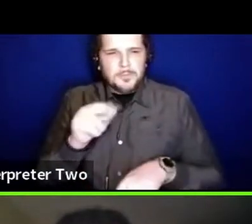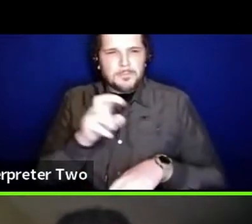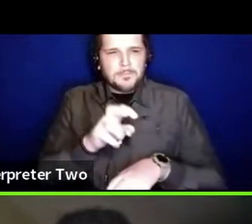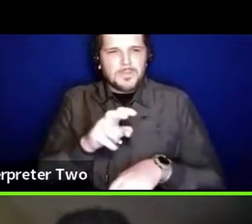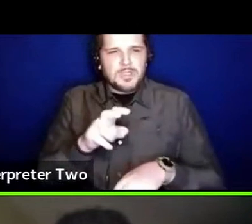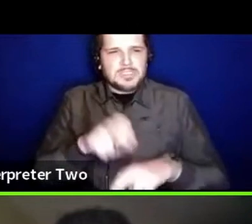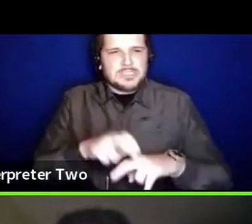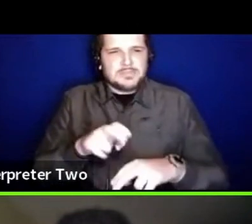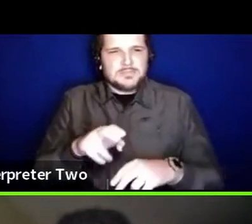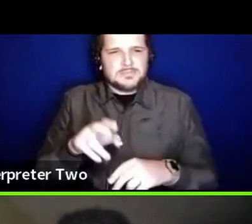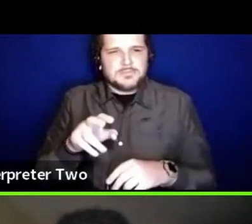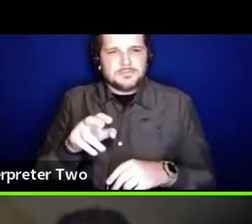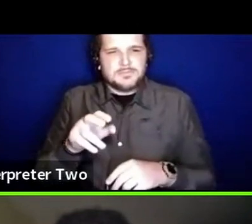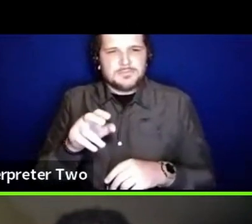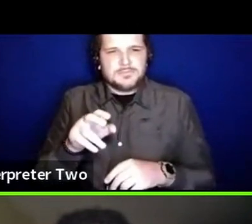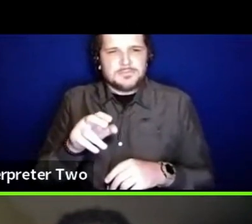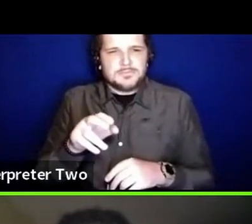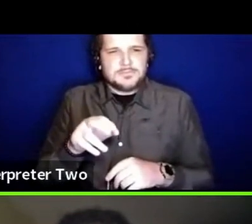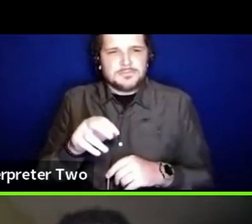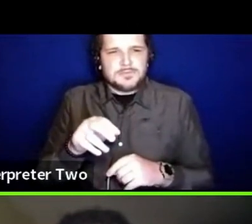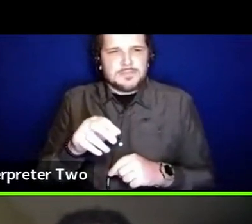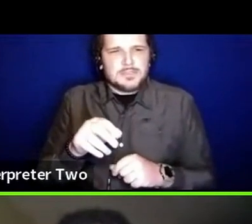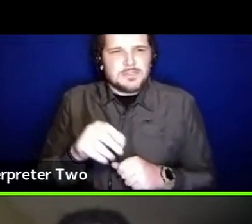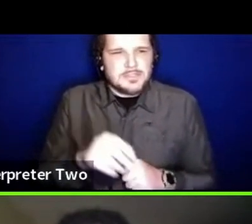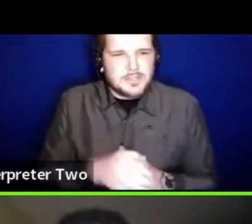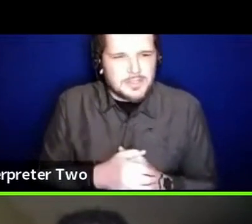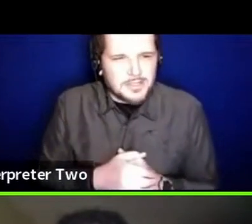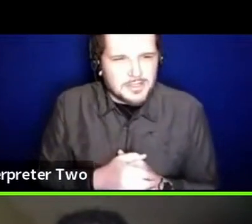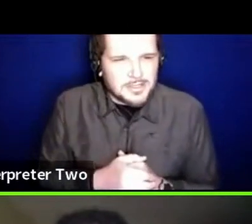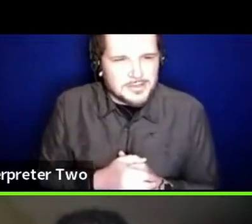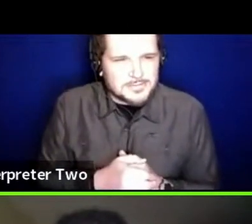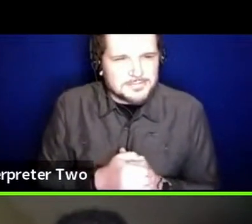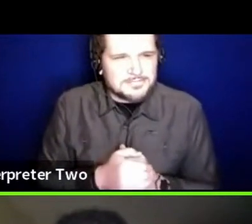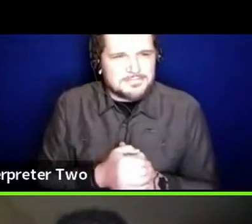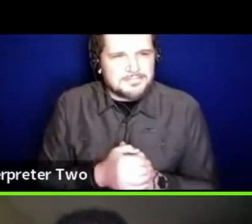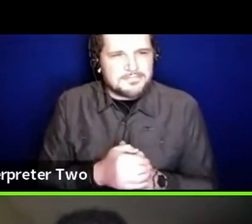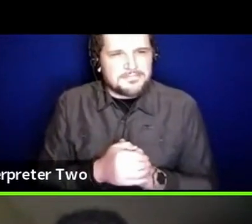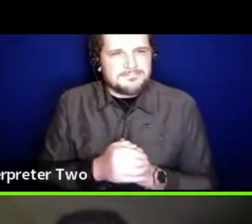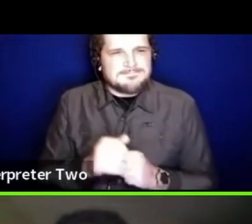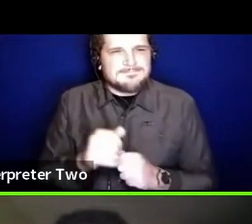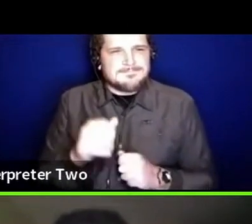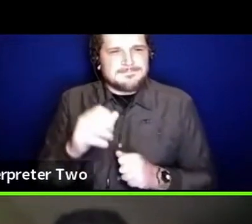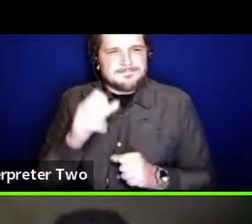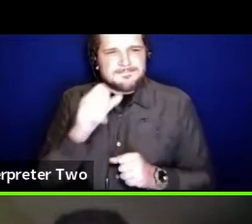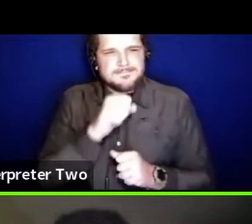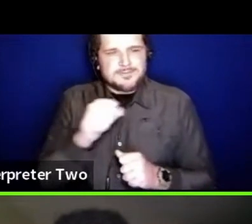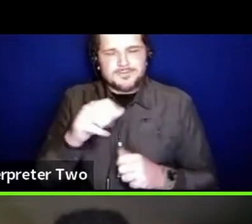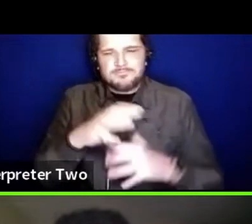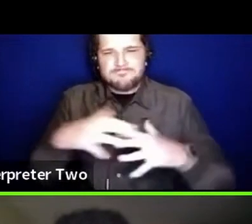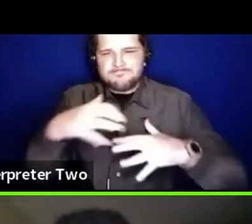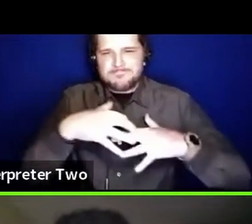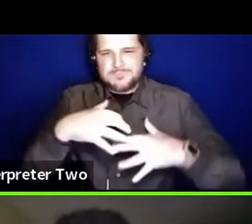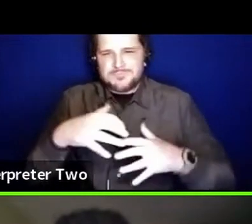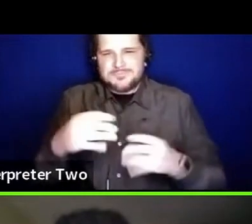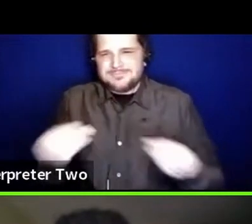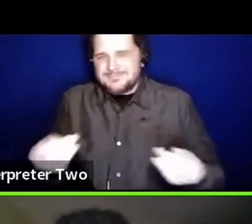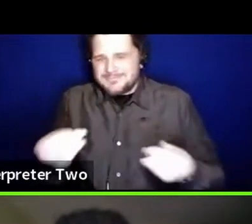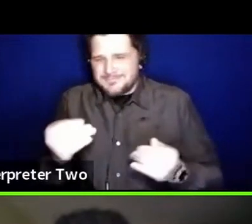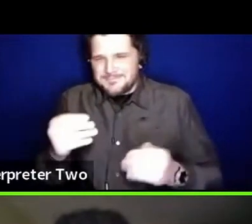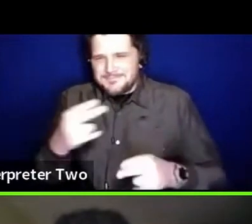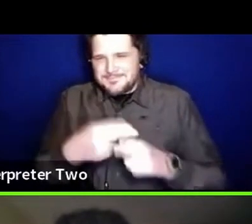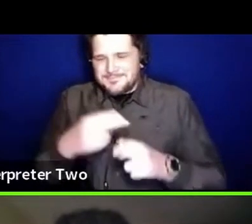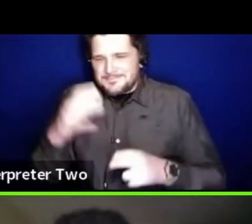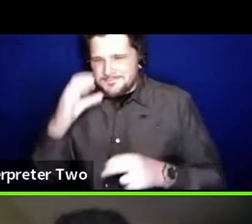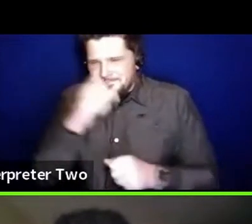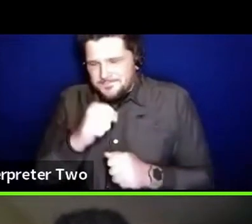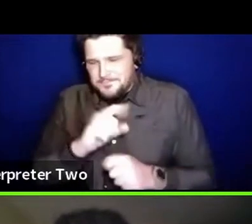unsurrendered territories of the Algonquin and Anishinaabe Nation. And yeah, like folks said